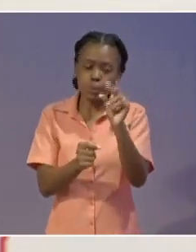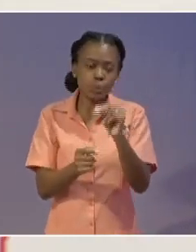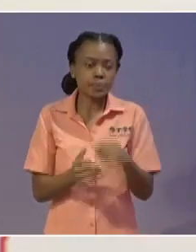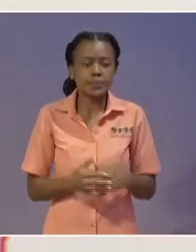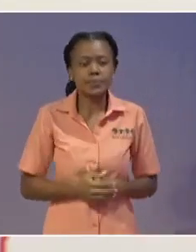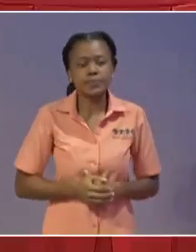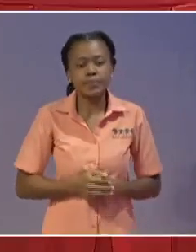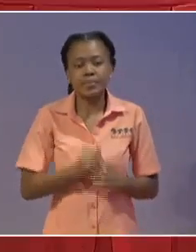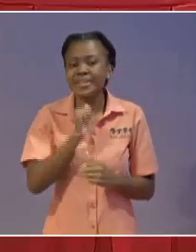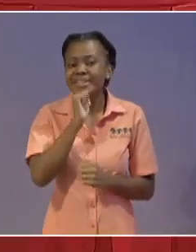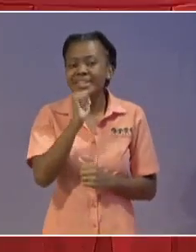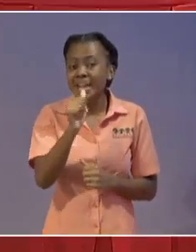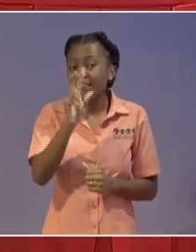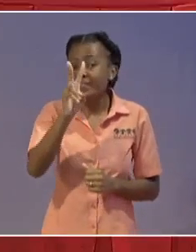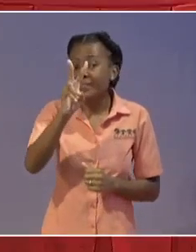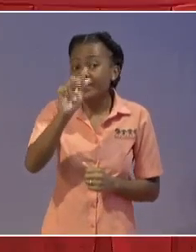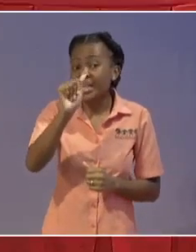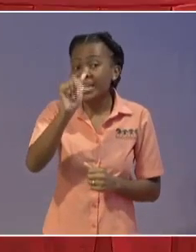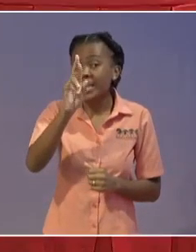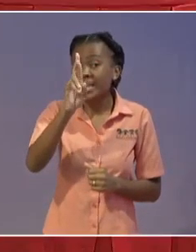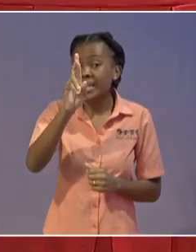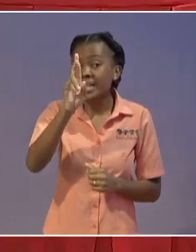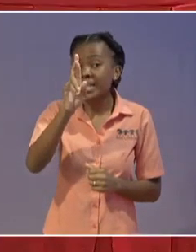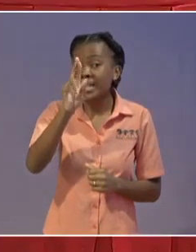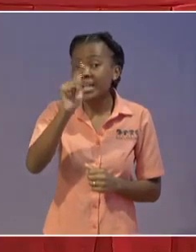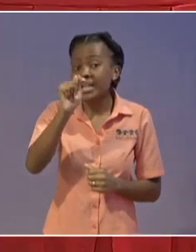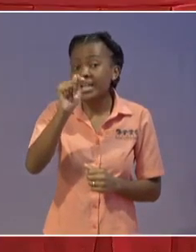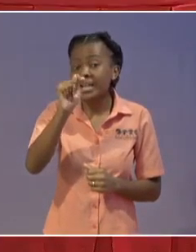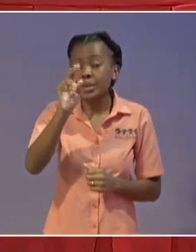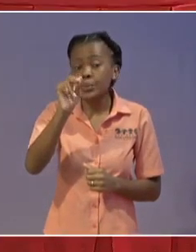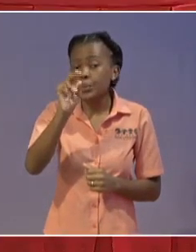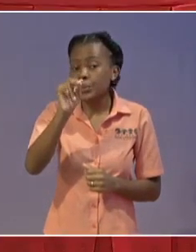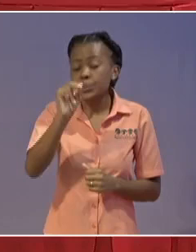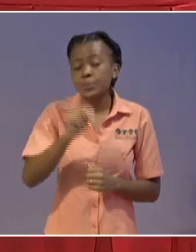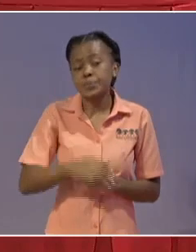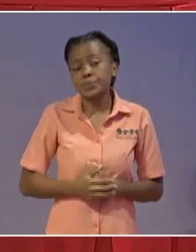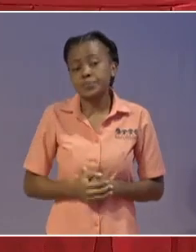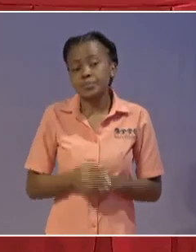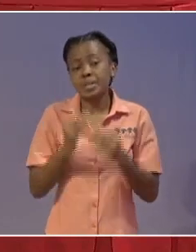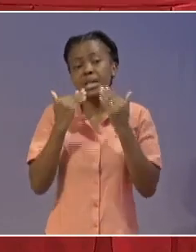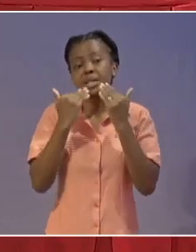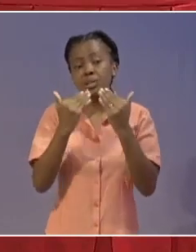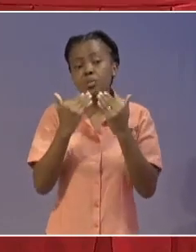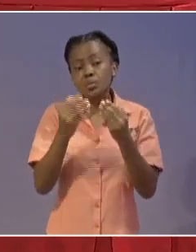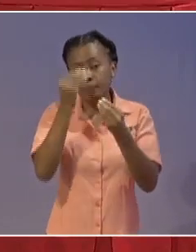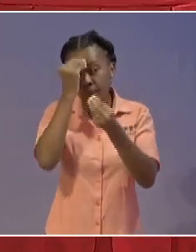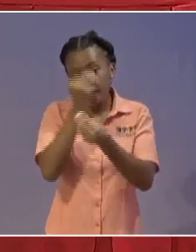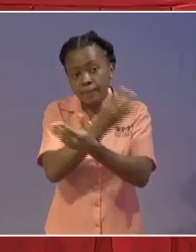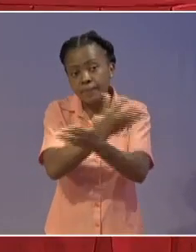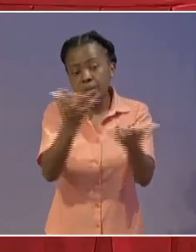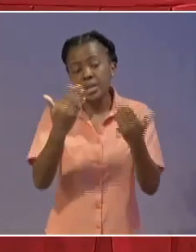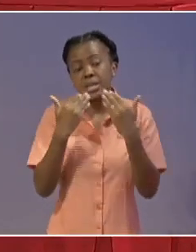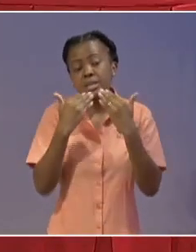very much for that clarification, Doc. So we go to Guardian Media Limited. We're ready for your questions.